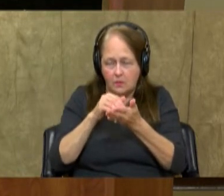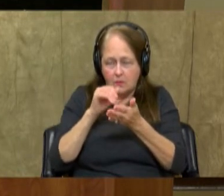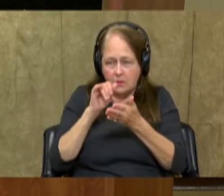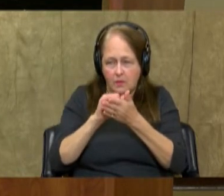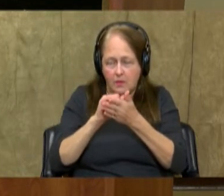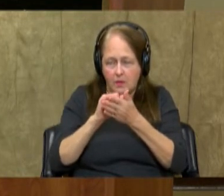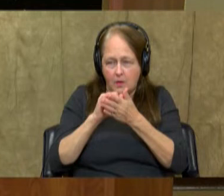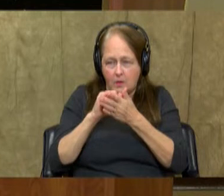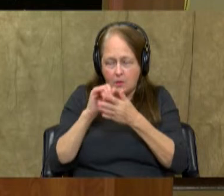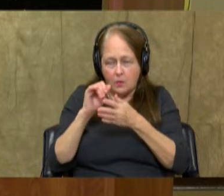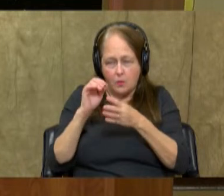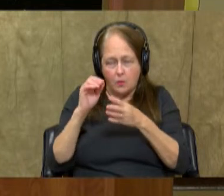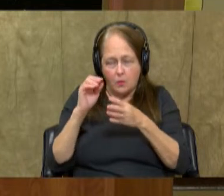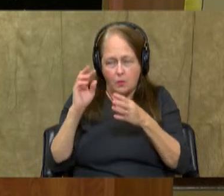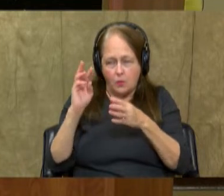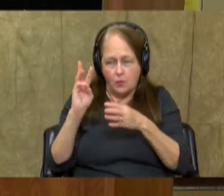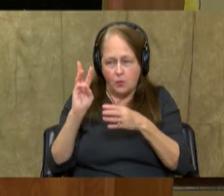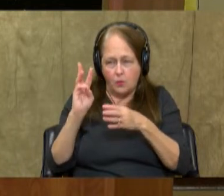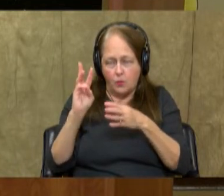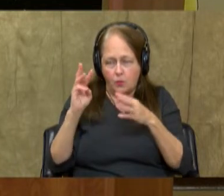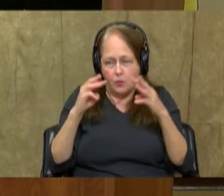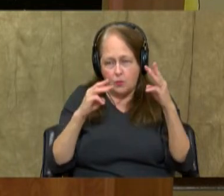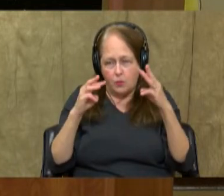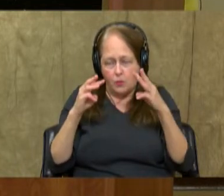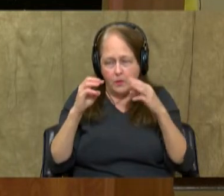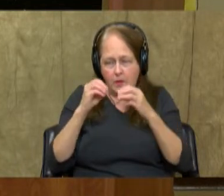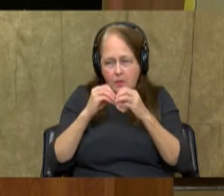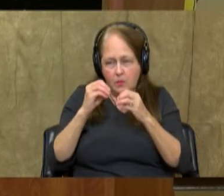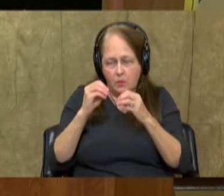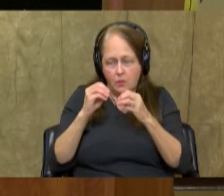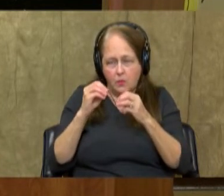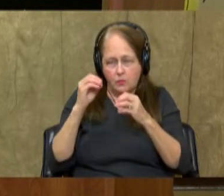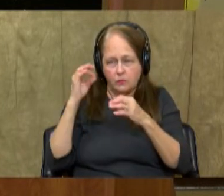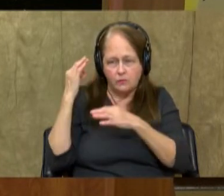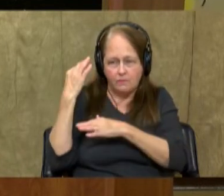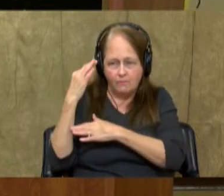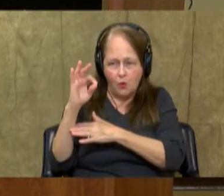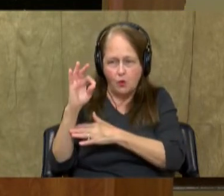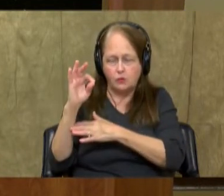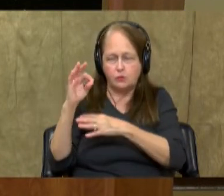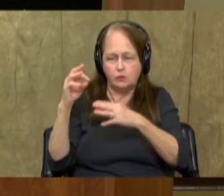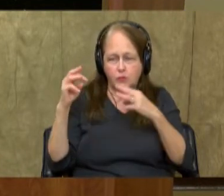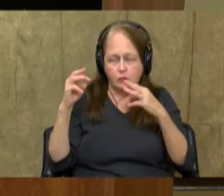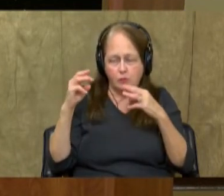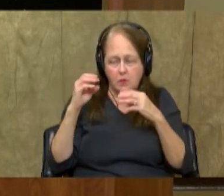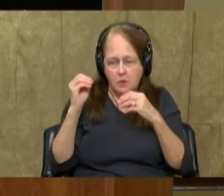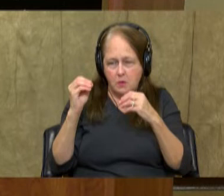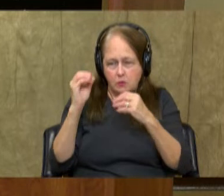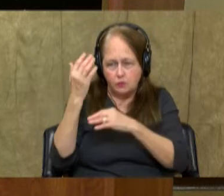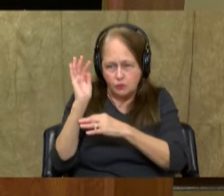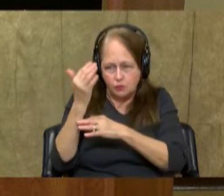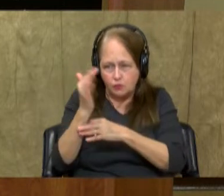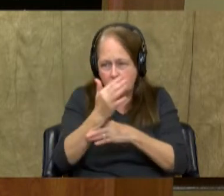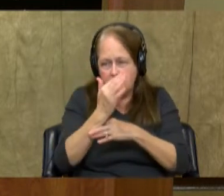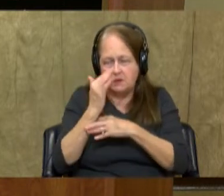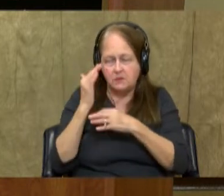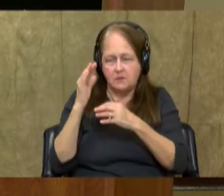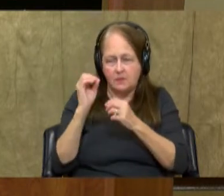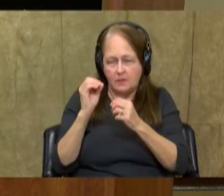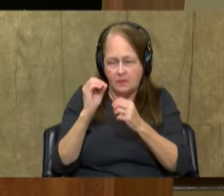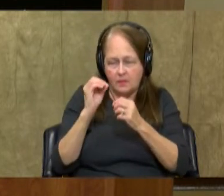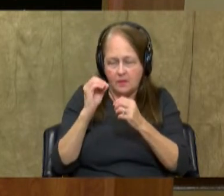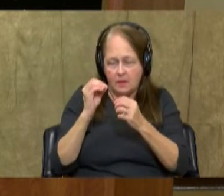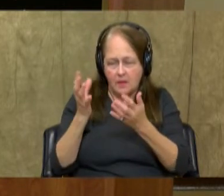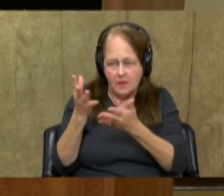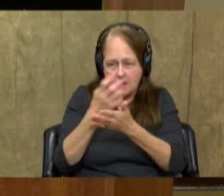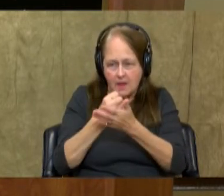warrior. Young Theodore, nicknamed Teddy, also had a passion for nature. He